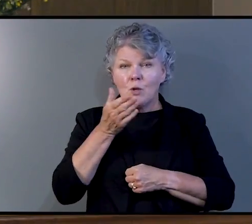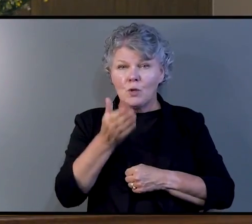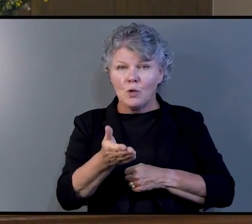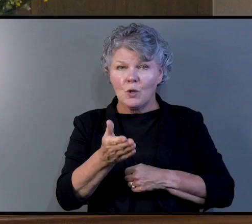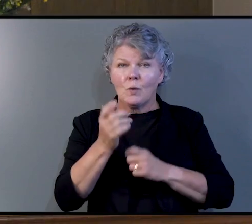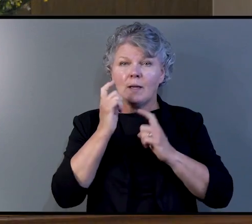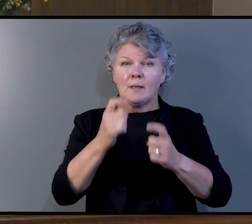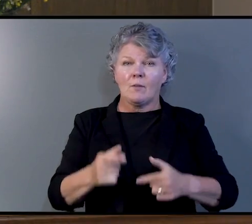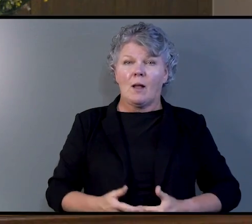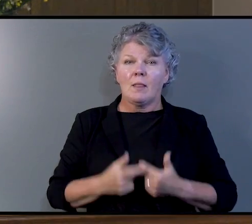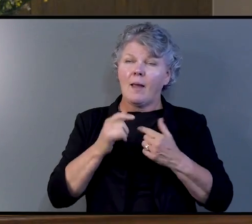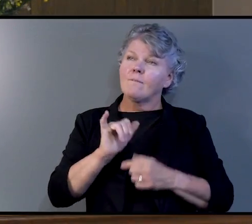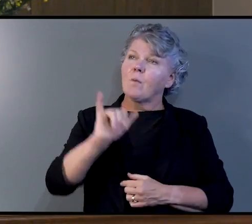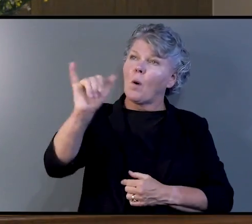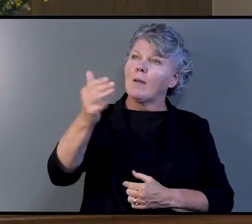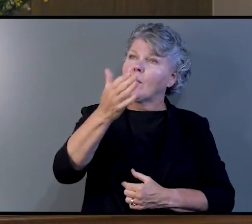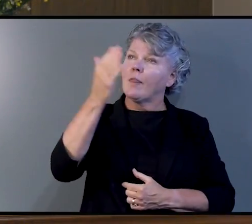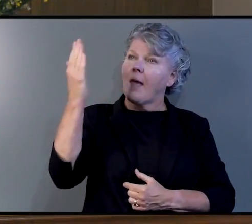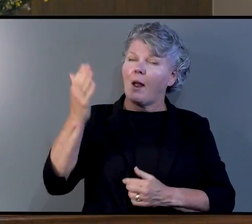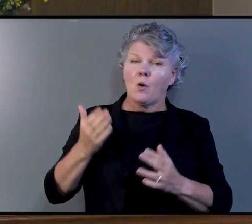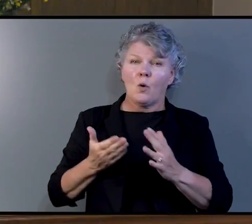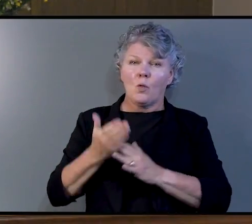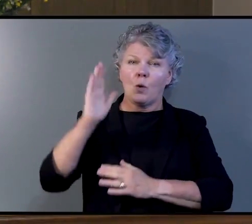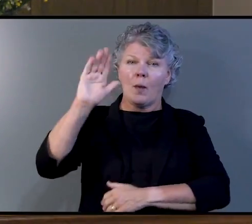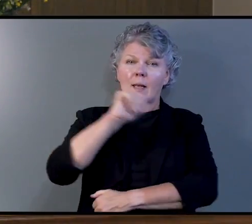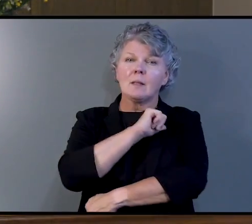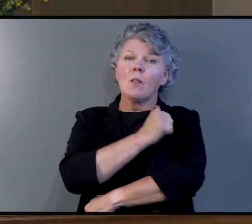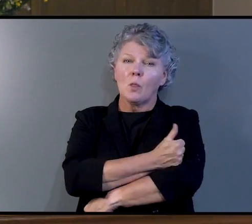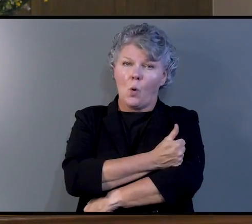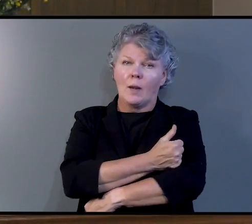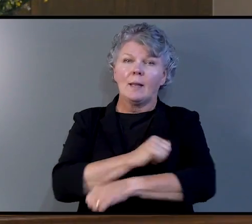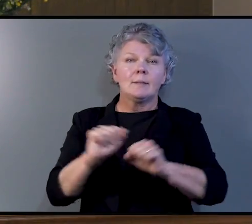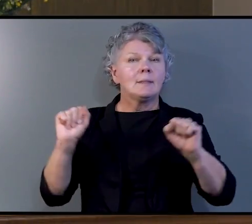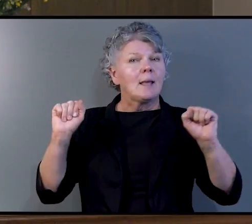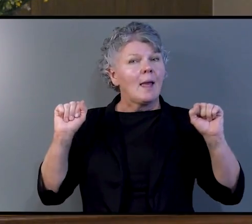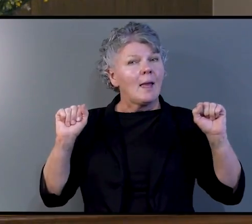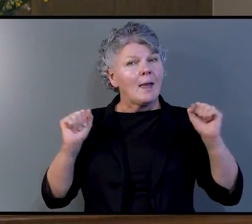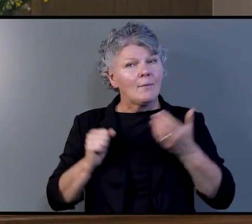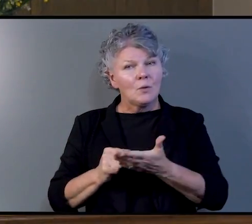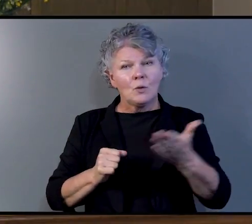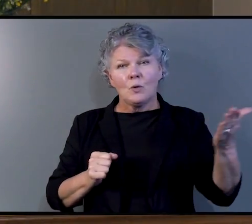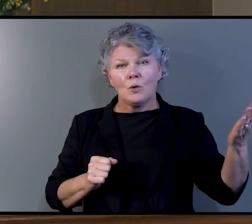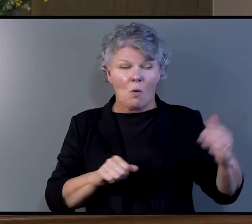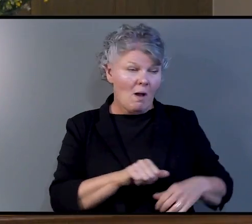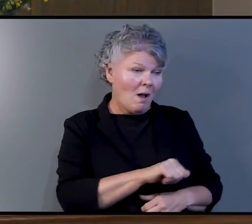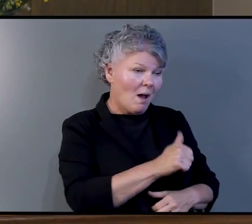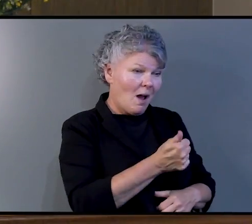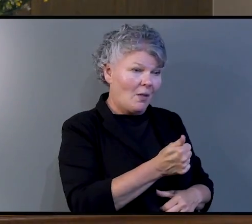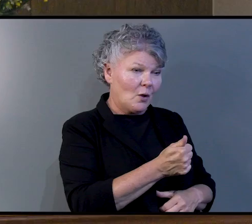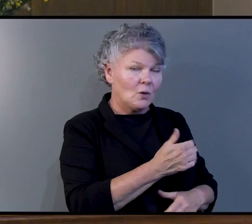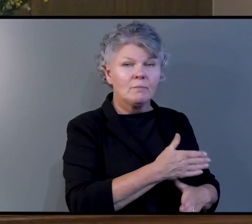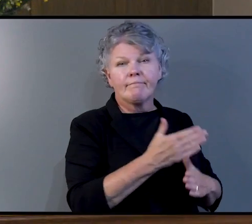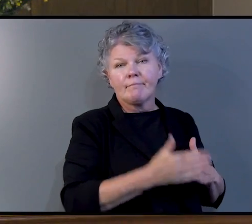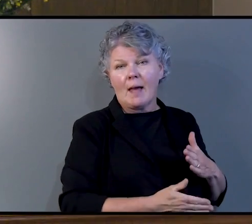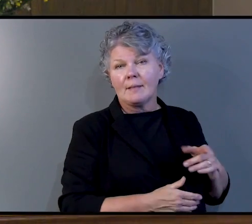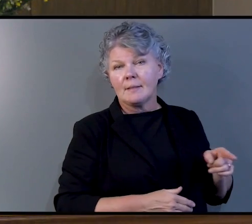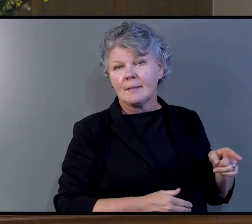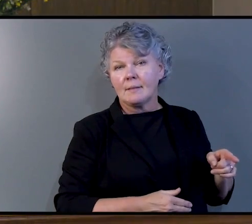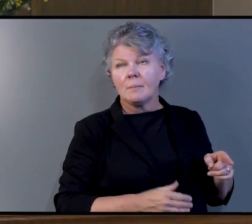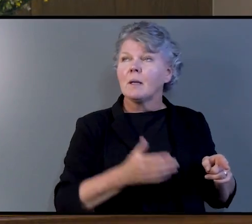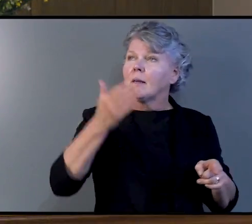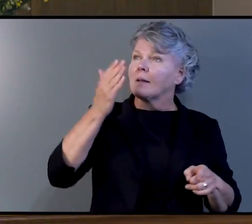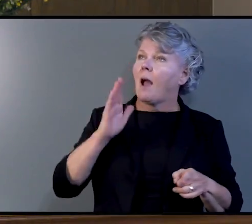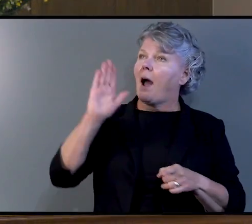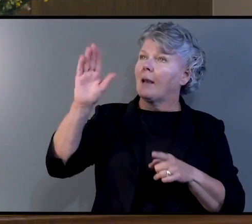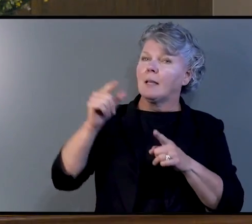never ending. By Christ's authority, you have been saved. All other authorities and ailments will come to an end, but God